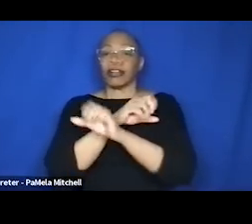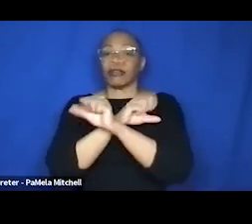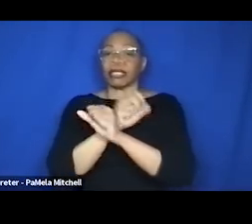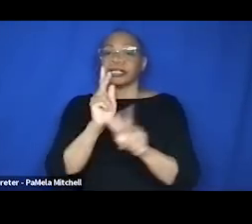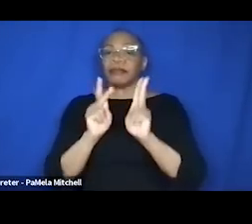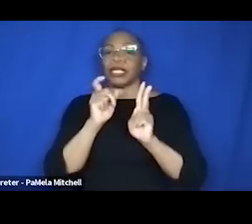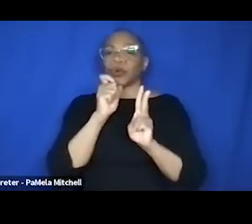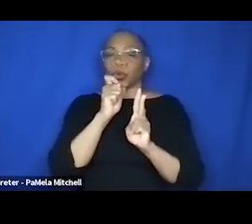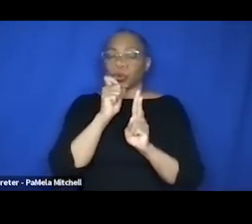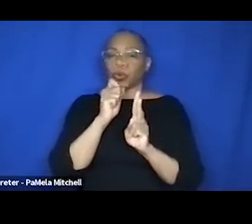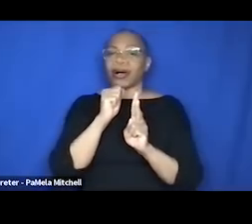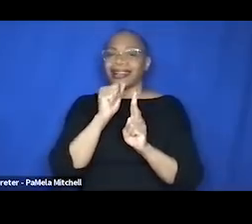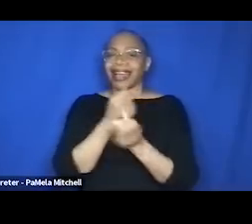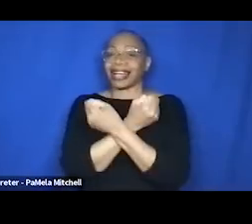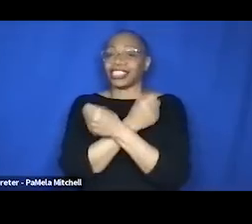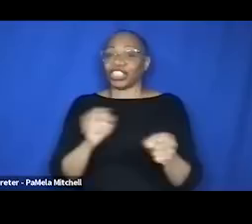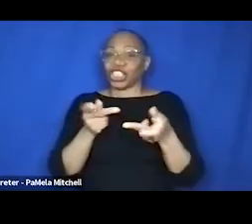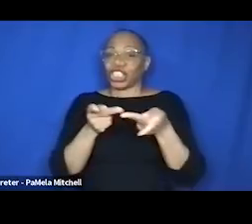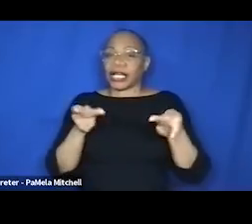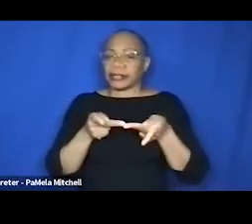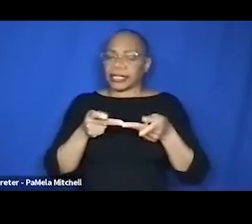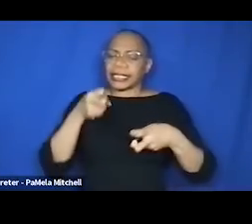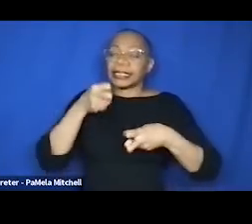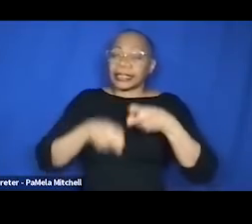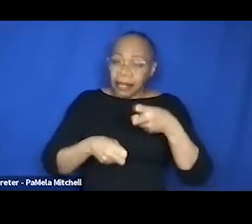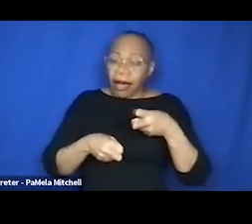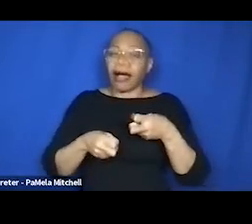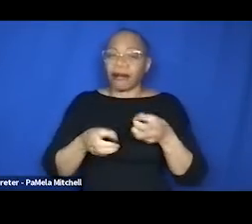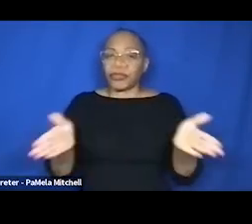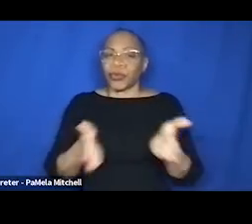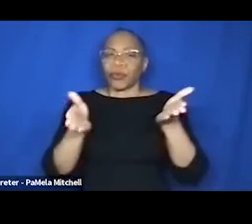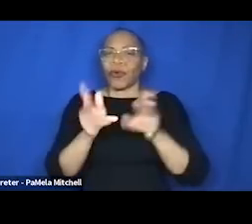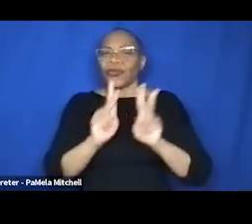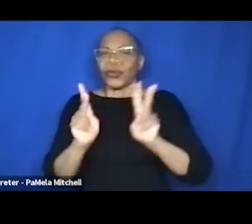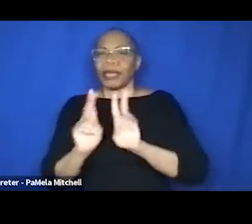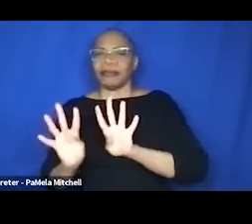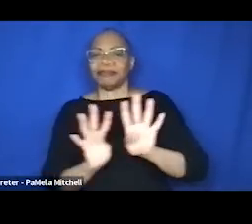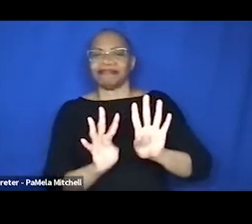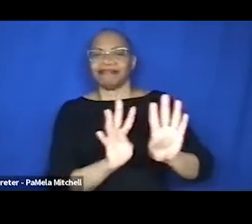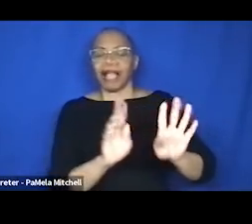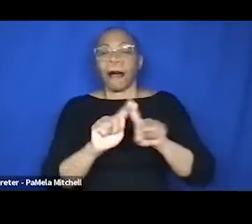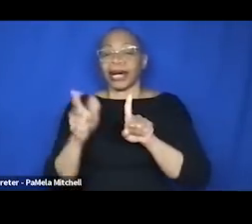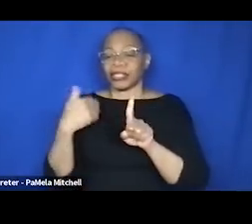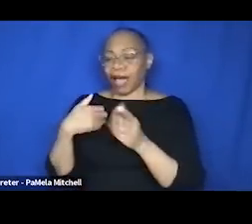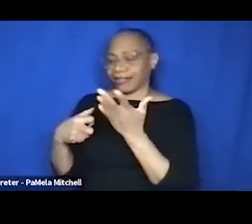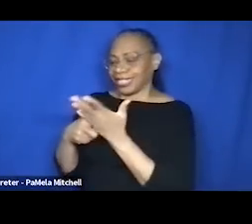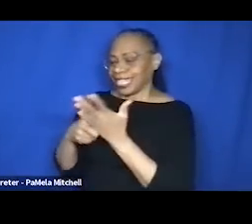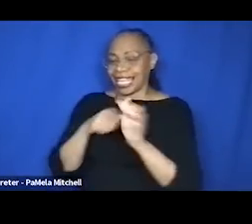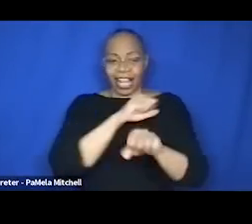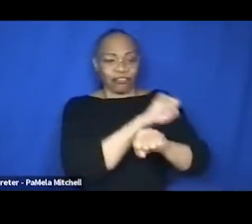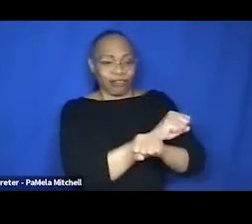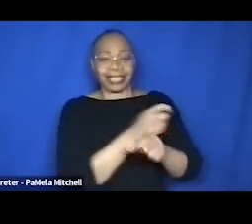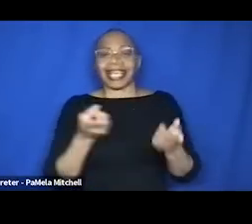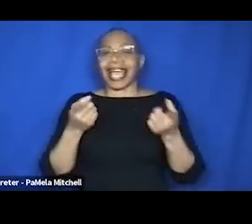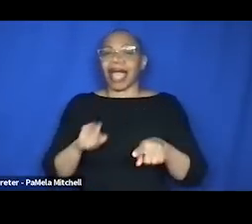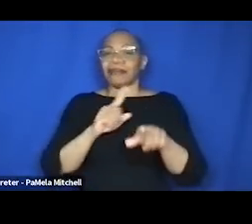is a little different to, move people along, which can be challenging in and of its own right, but to have ticketing or arrests happening at the same time can